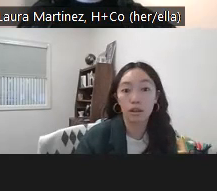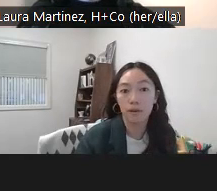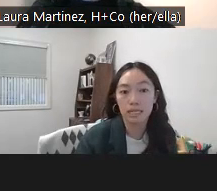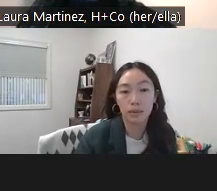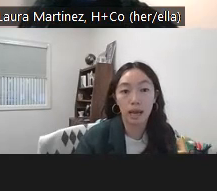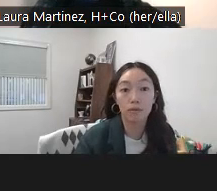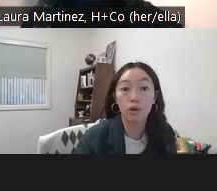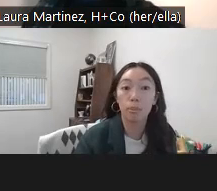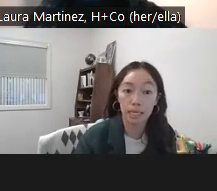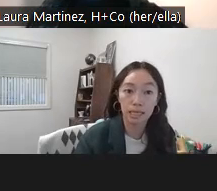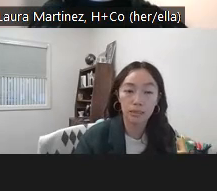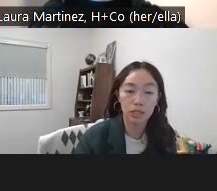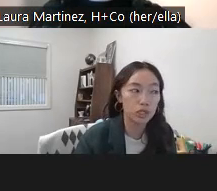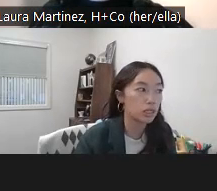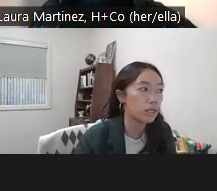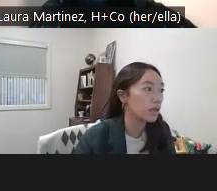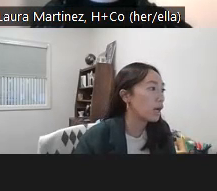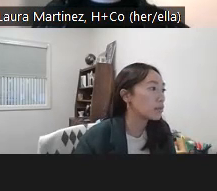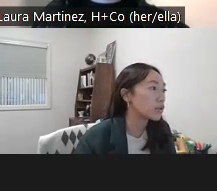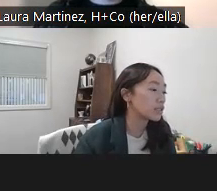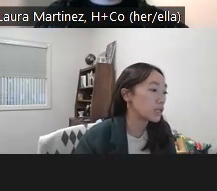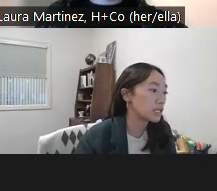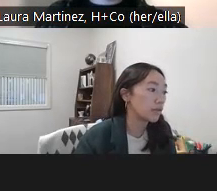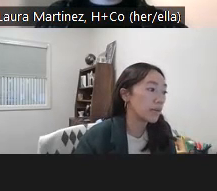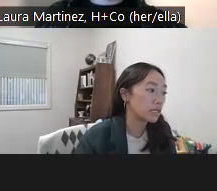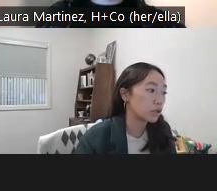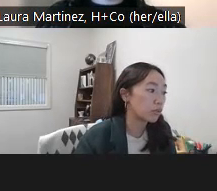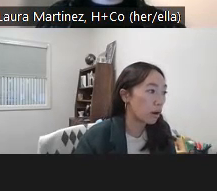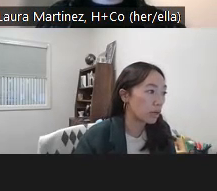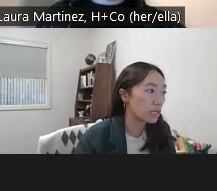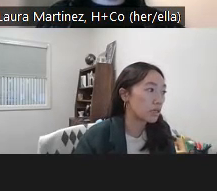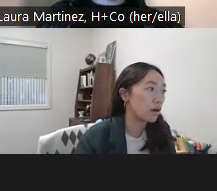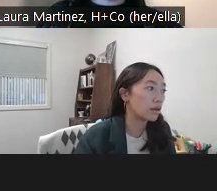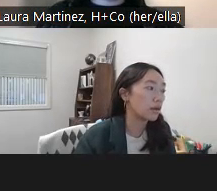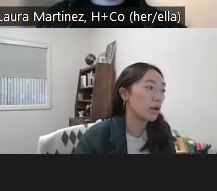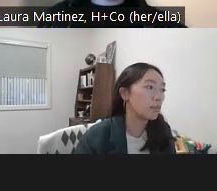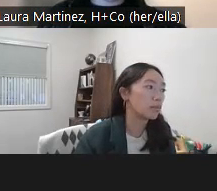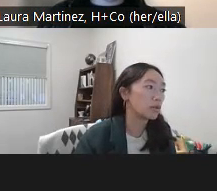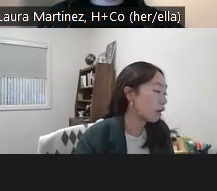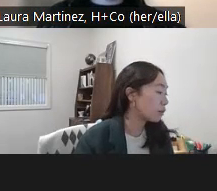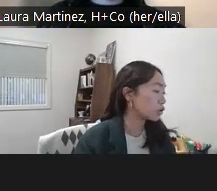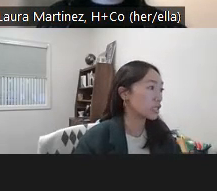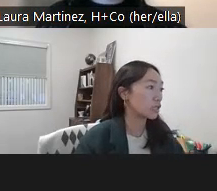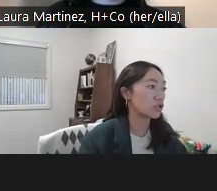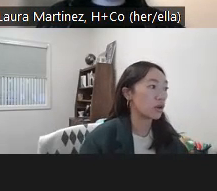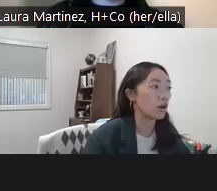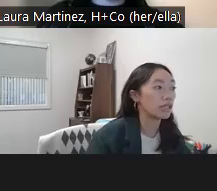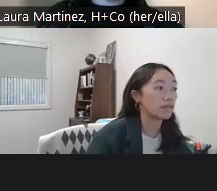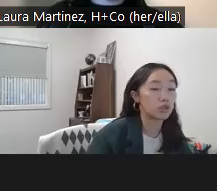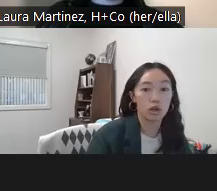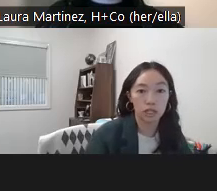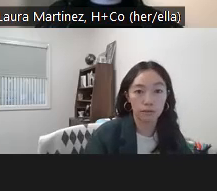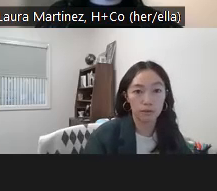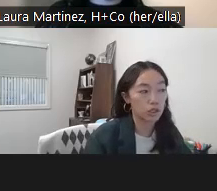end are the funds that we have remaining in the measure. So as you can see, we've made some good progress on measures such as